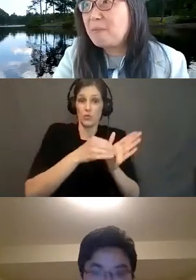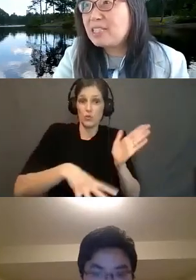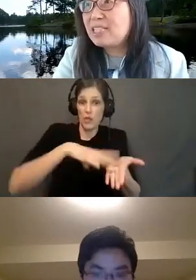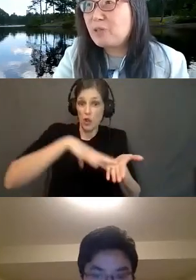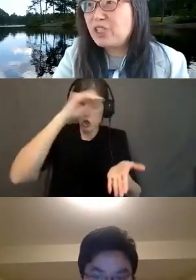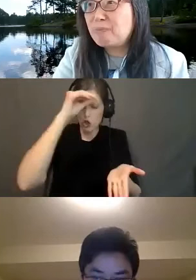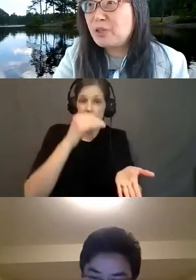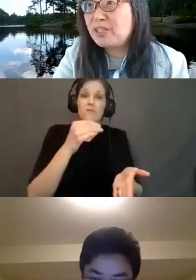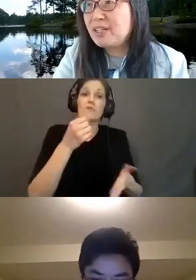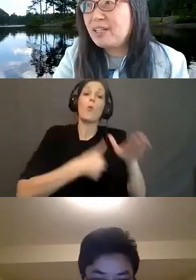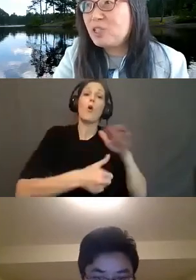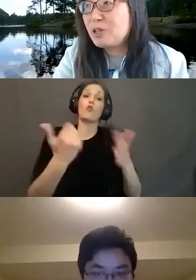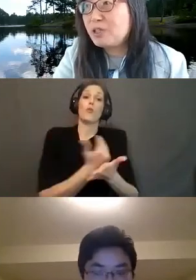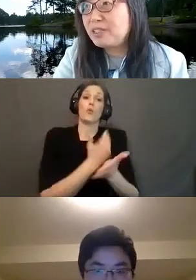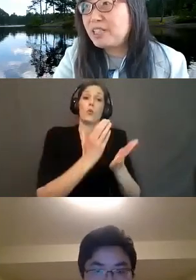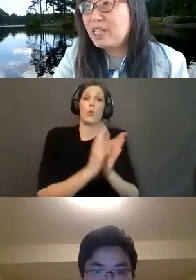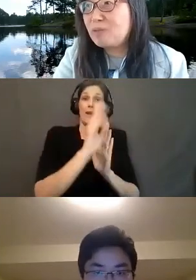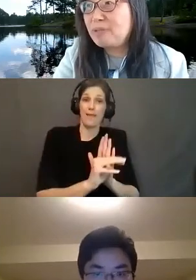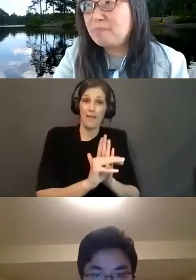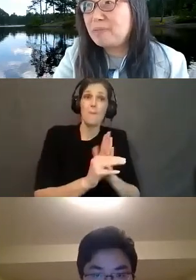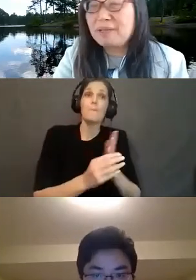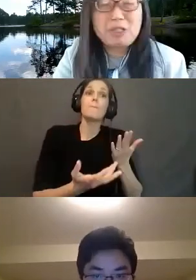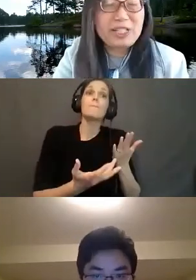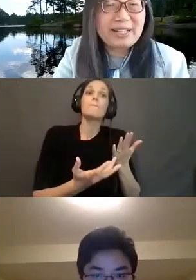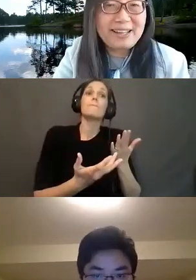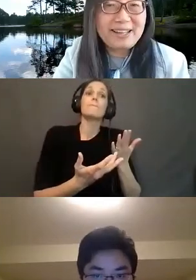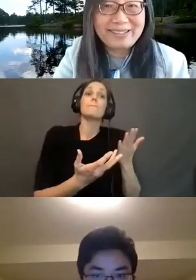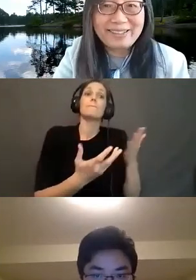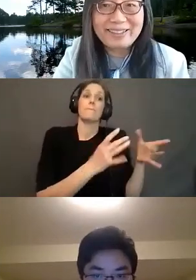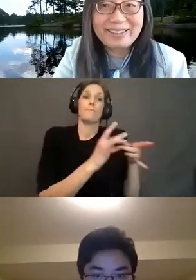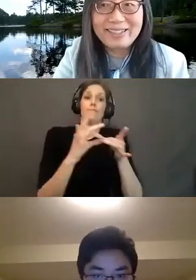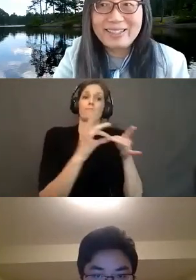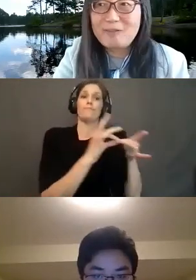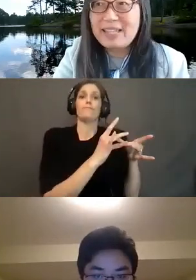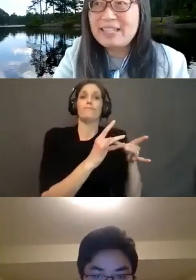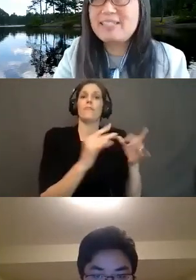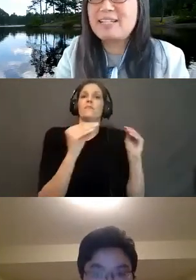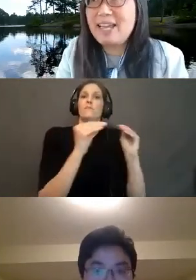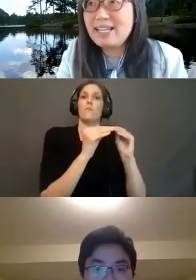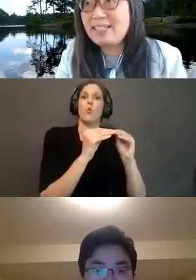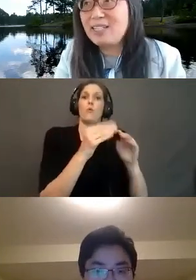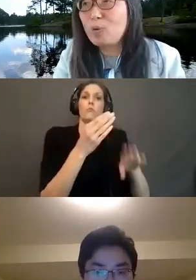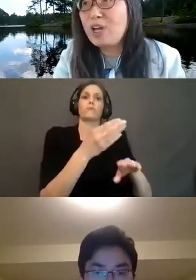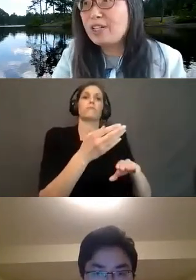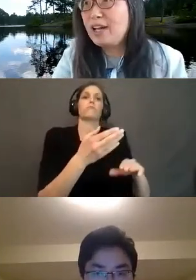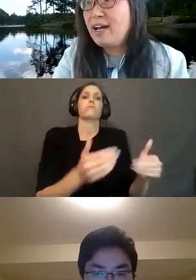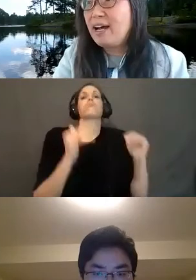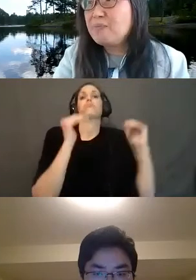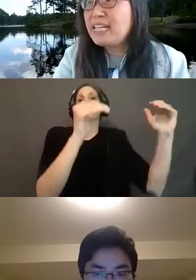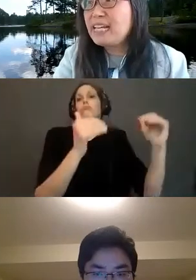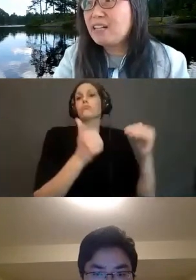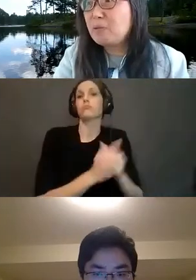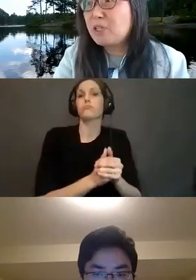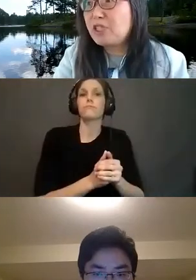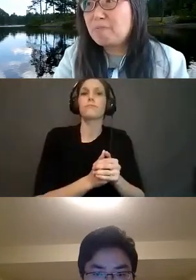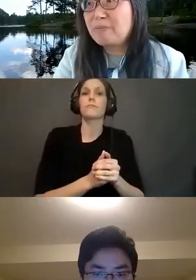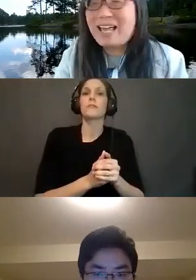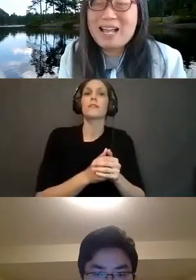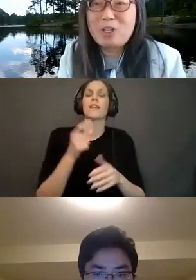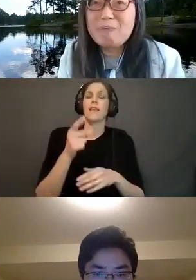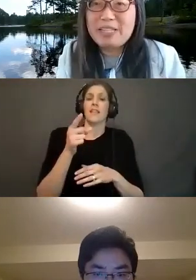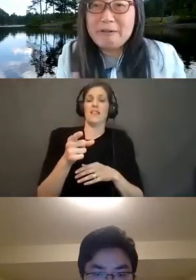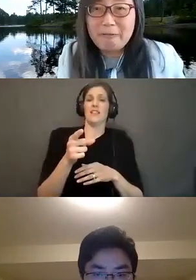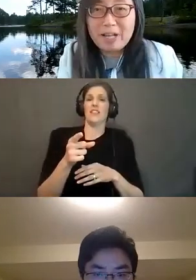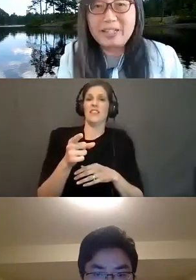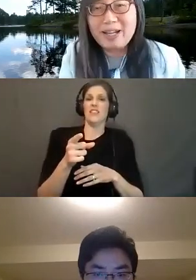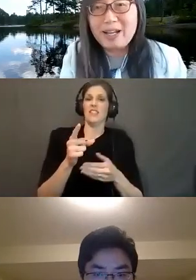the positive relationship between instruction and learning could be much enhanced, right? This is the case in which the mediated outcome relationship